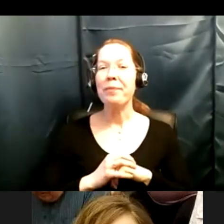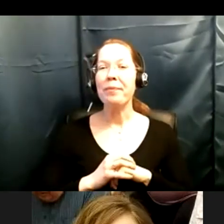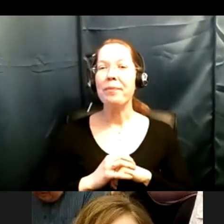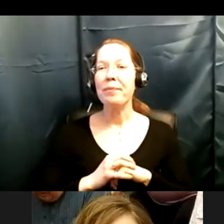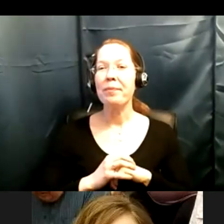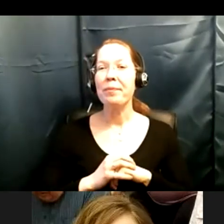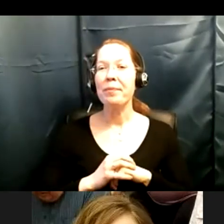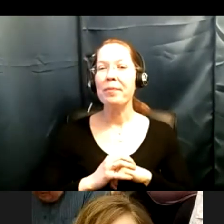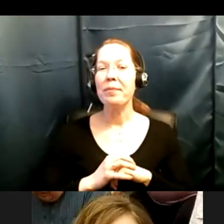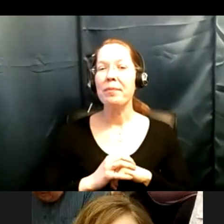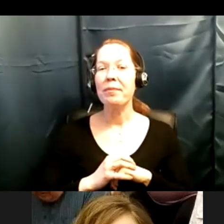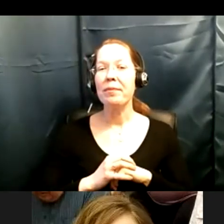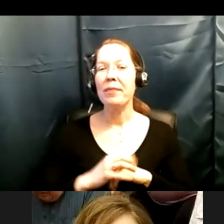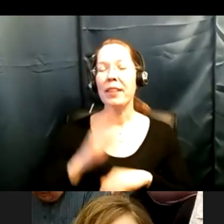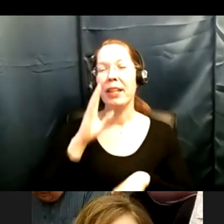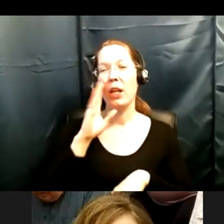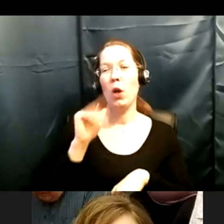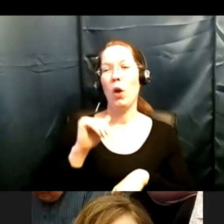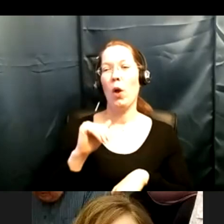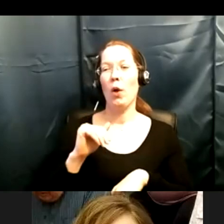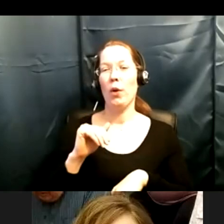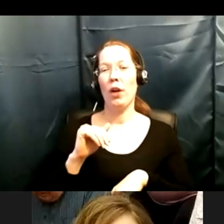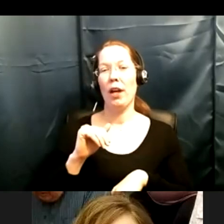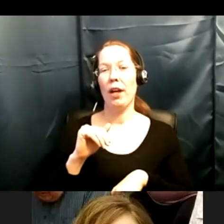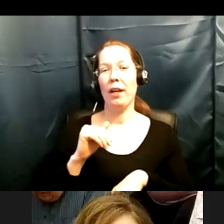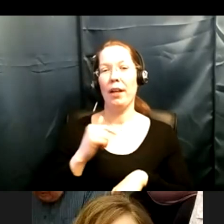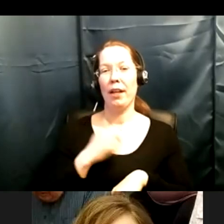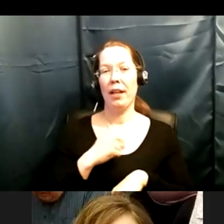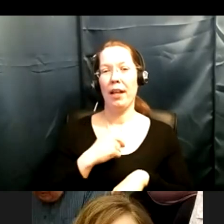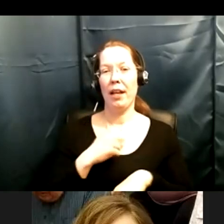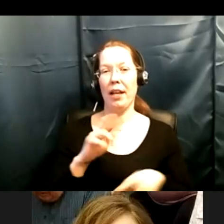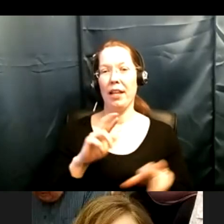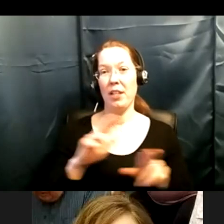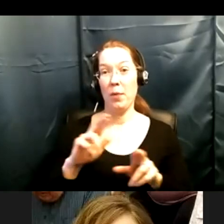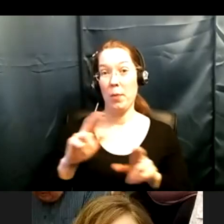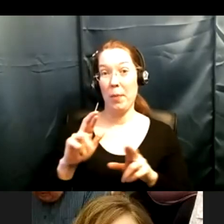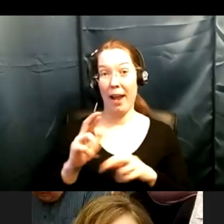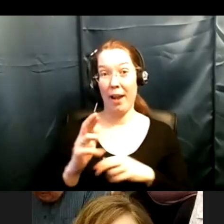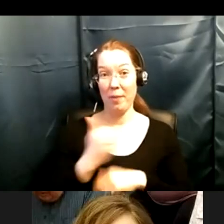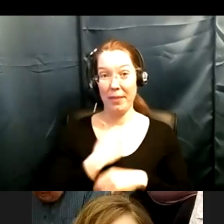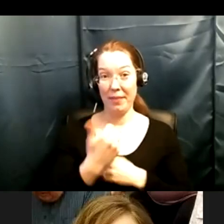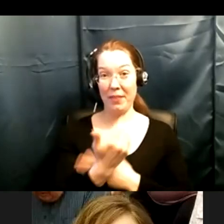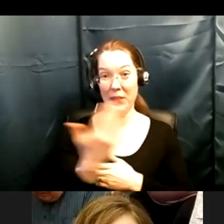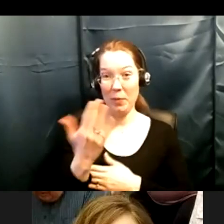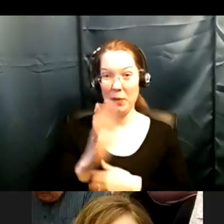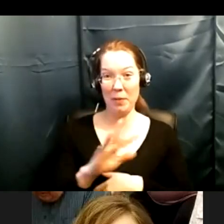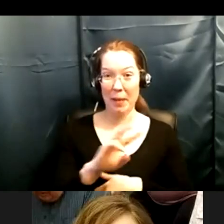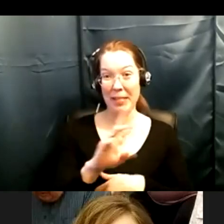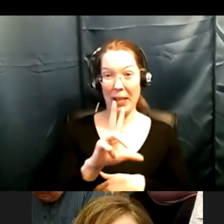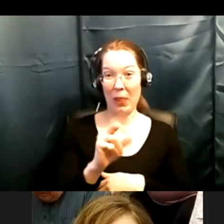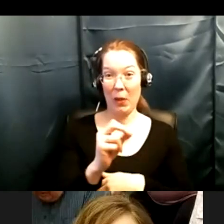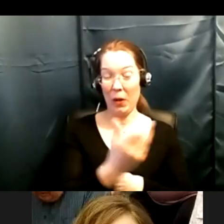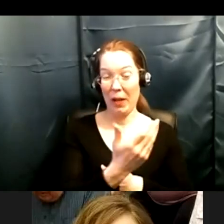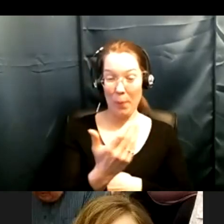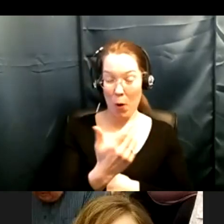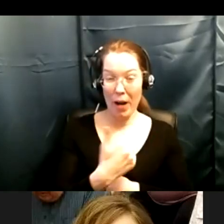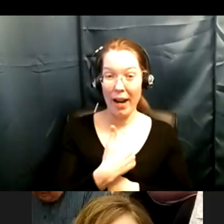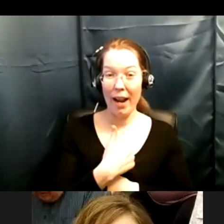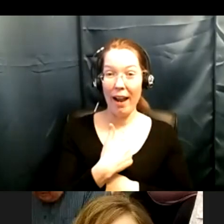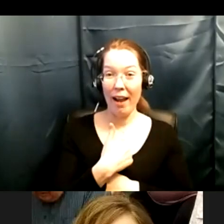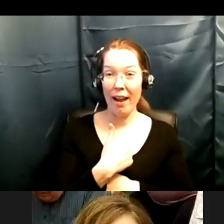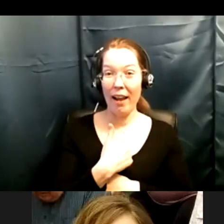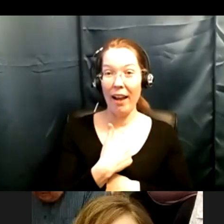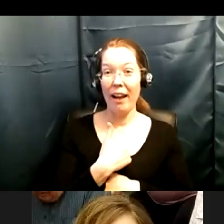You know, as I as I prepared this morning, around 6:30 in the morning, I ended